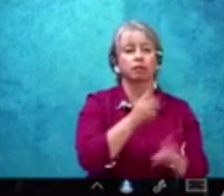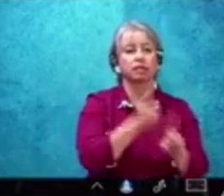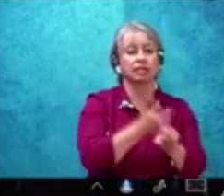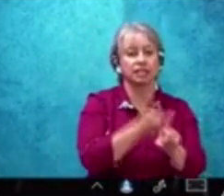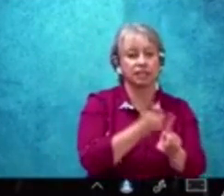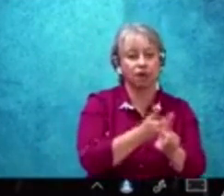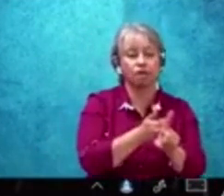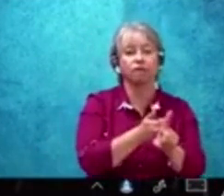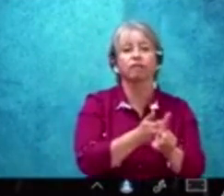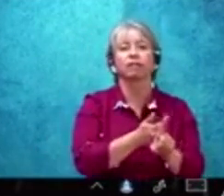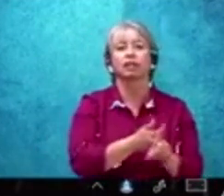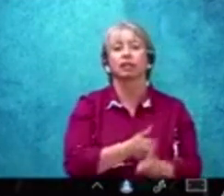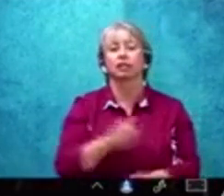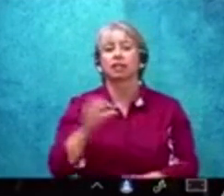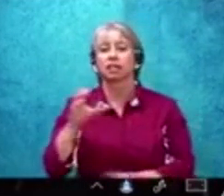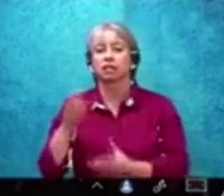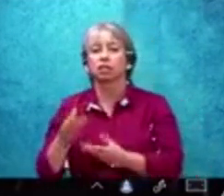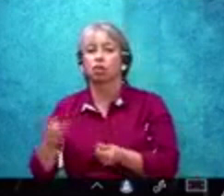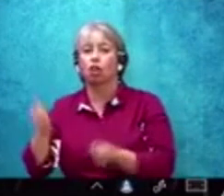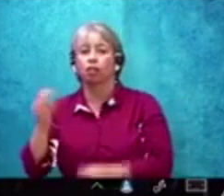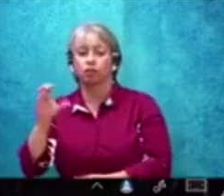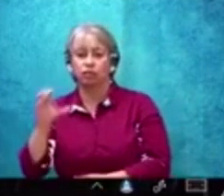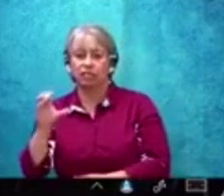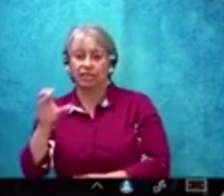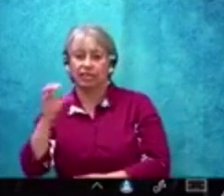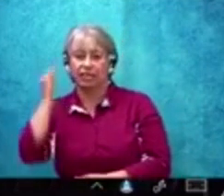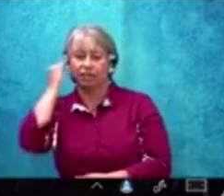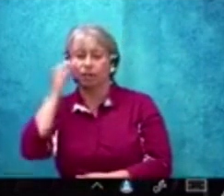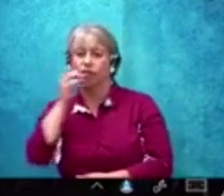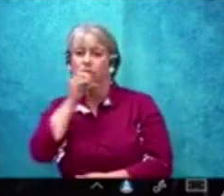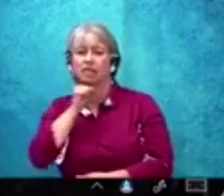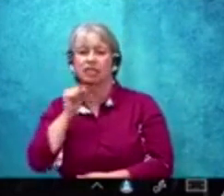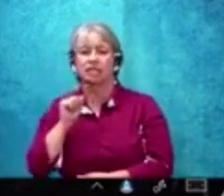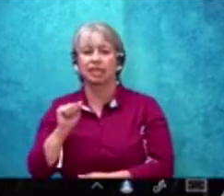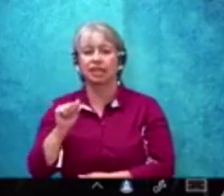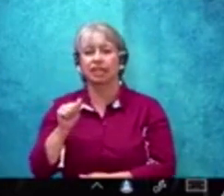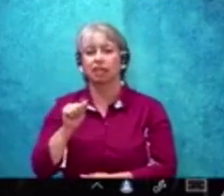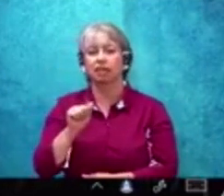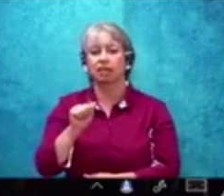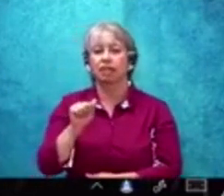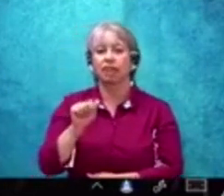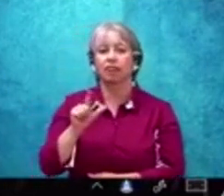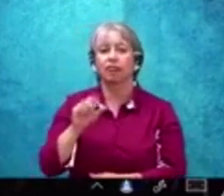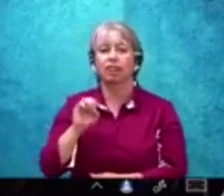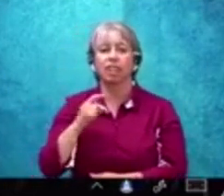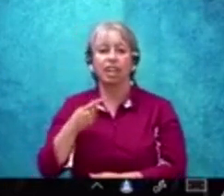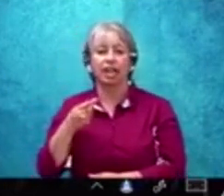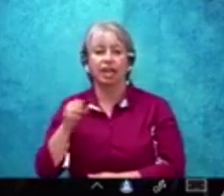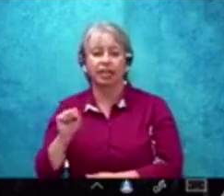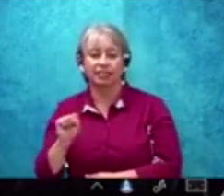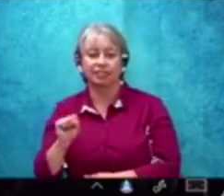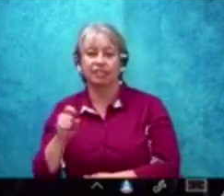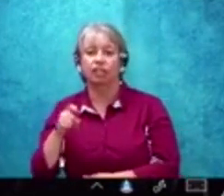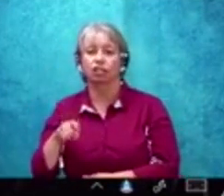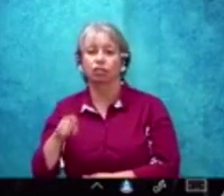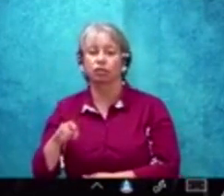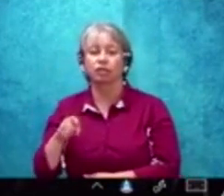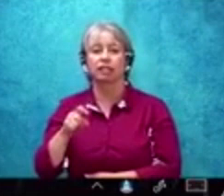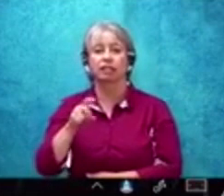which we were, it says that if we were missing one of the legs, if you're solving for one of the legs, you will